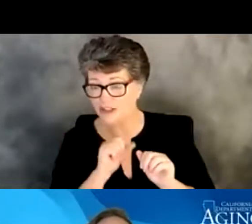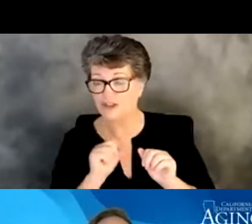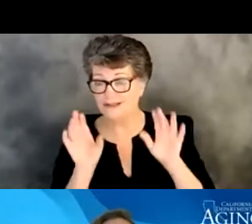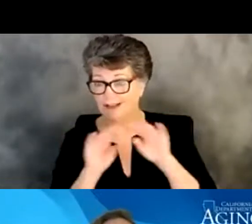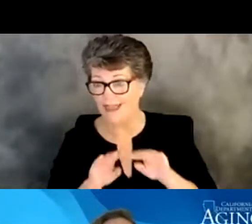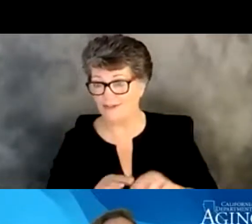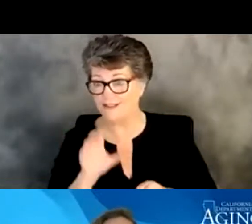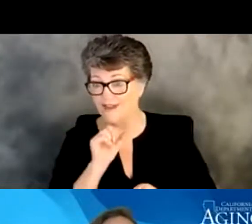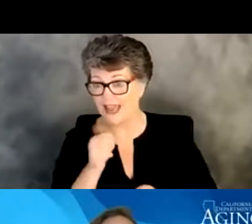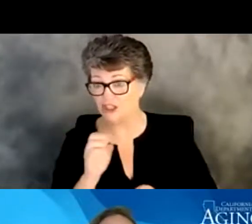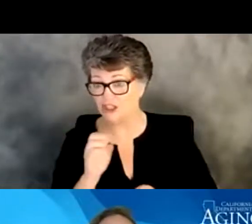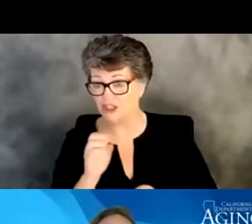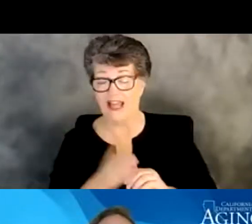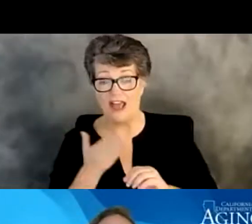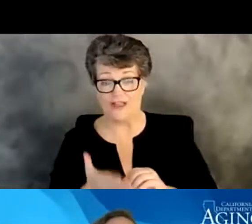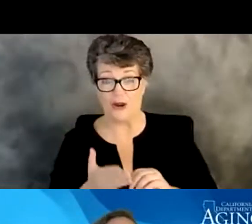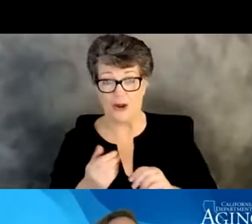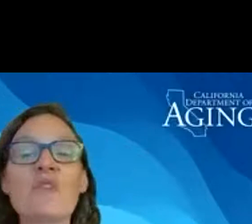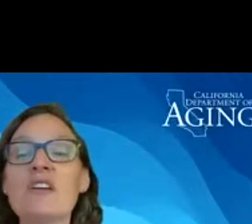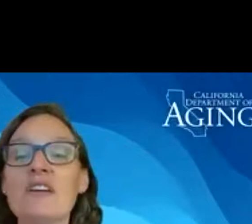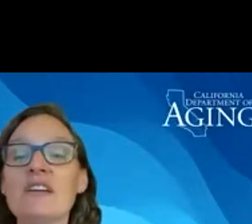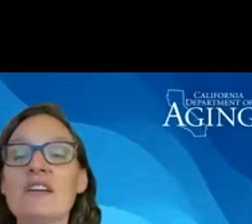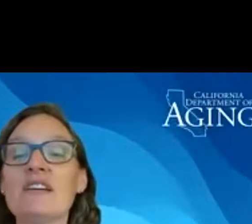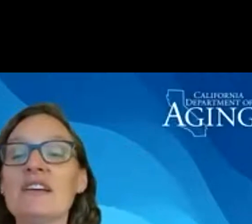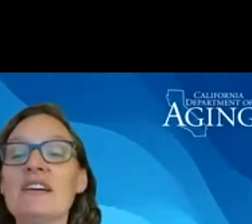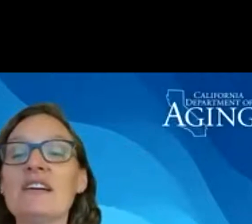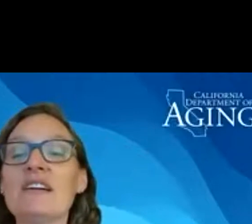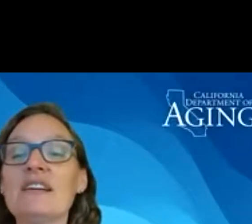So there goes the queue popping. Wonderful.